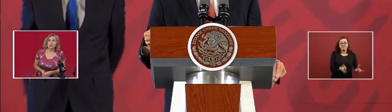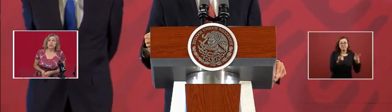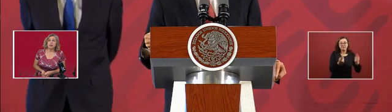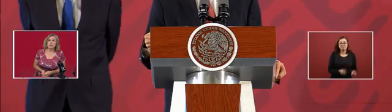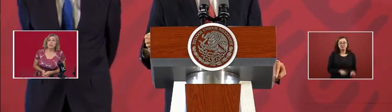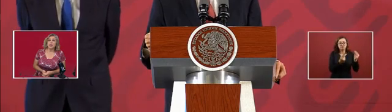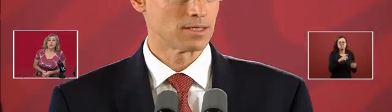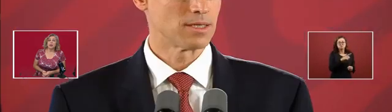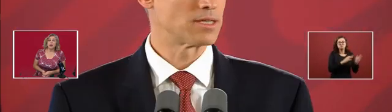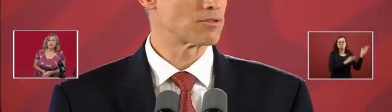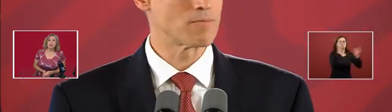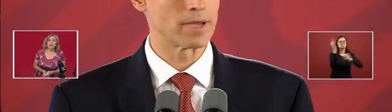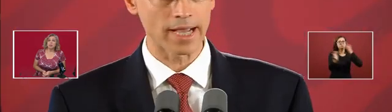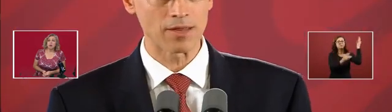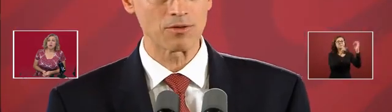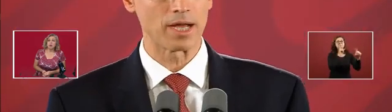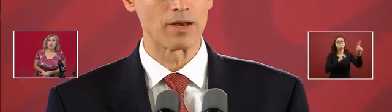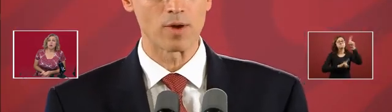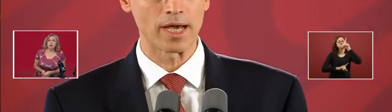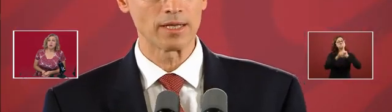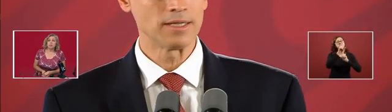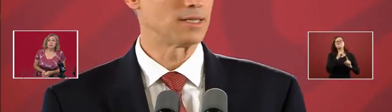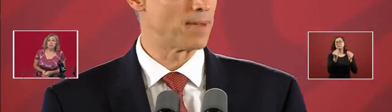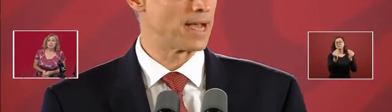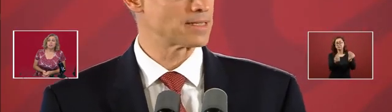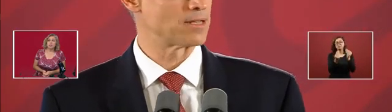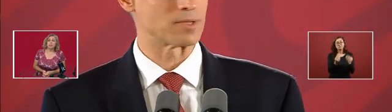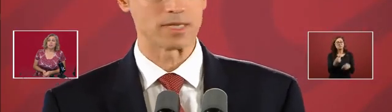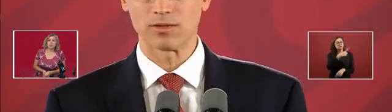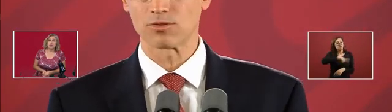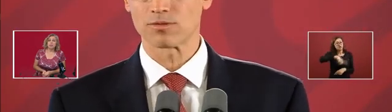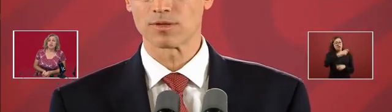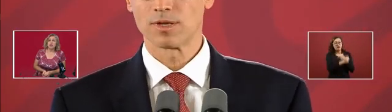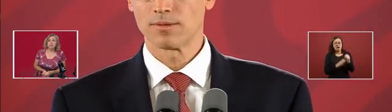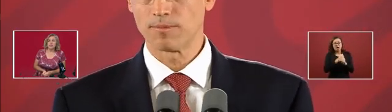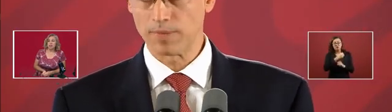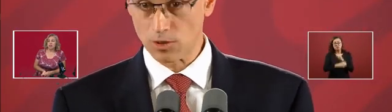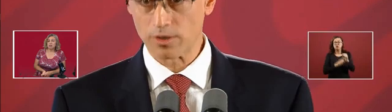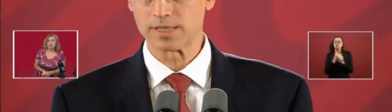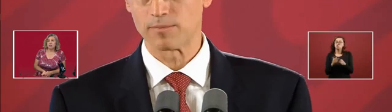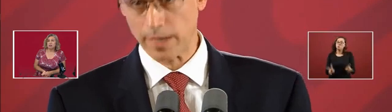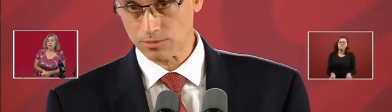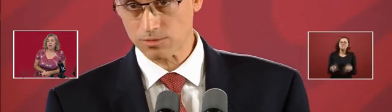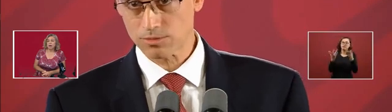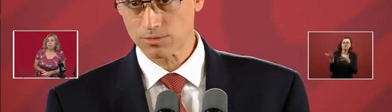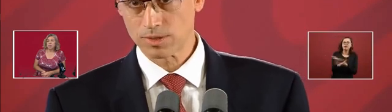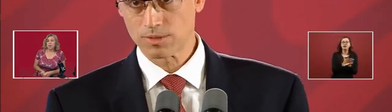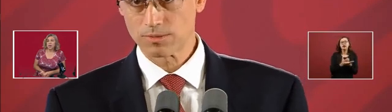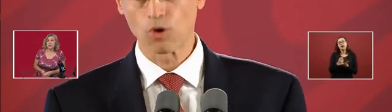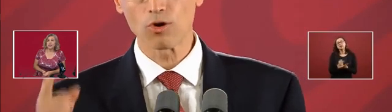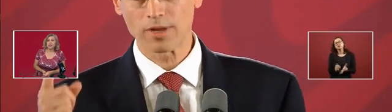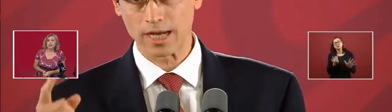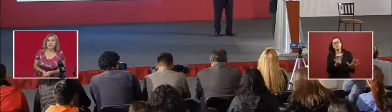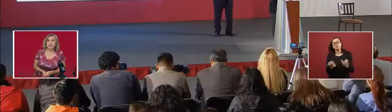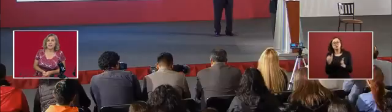like in any other occasions, it was, we have been subject